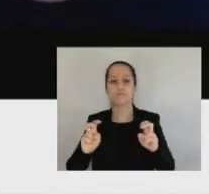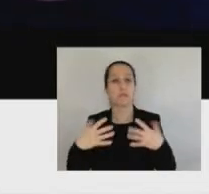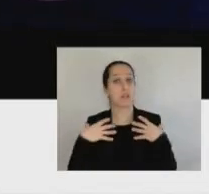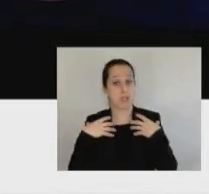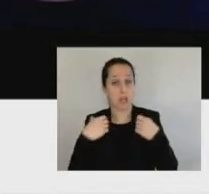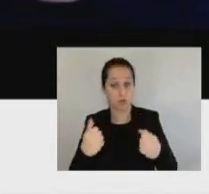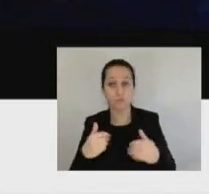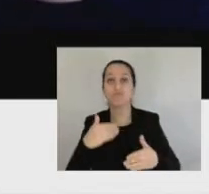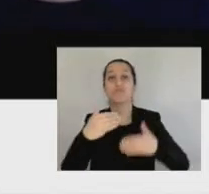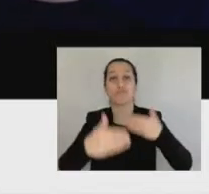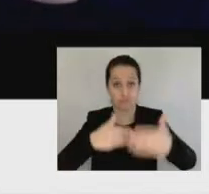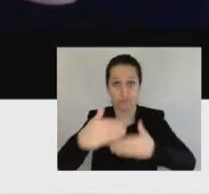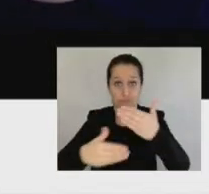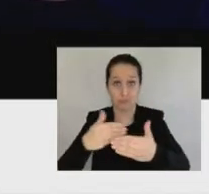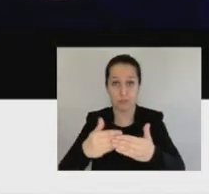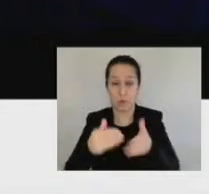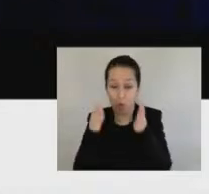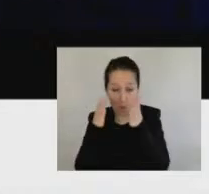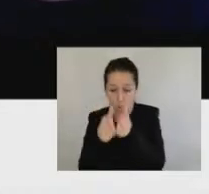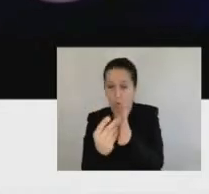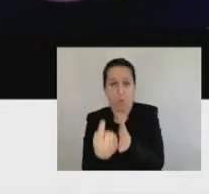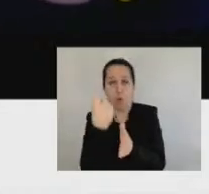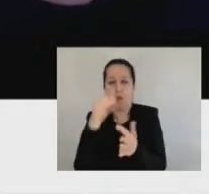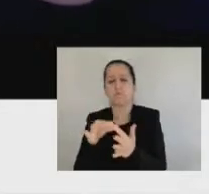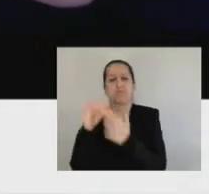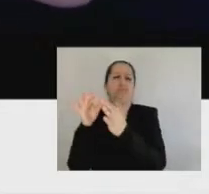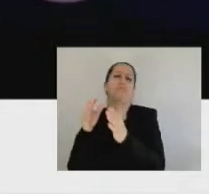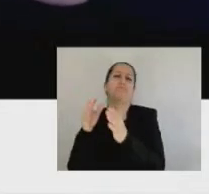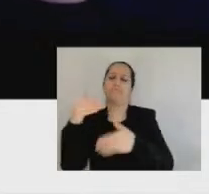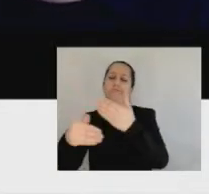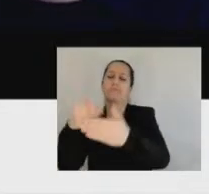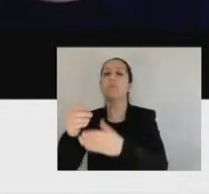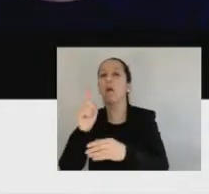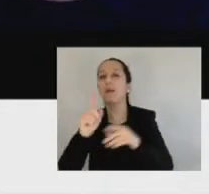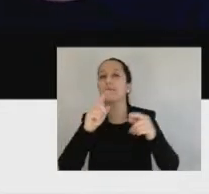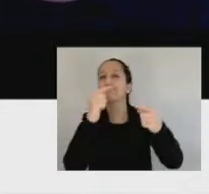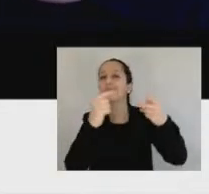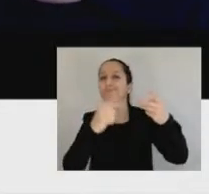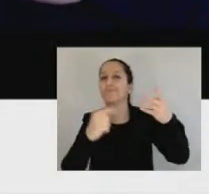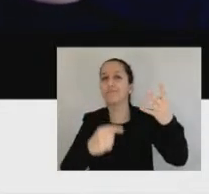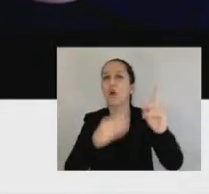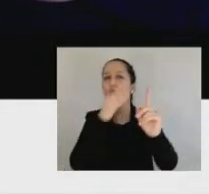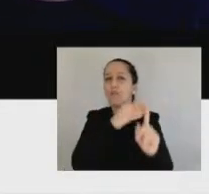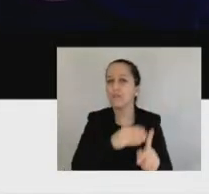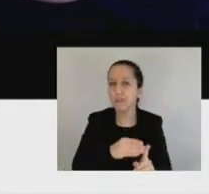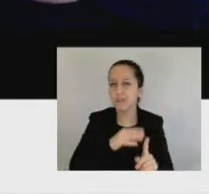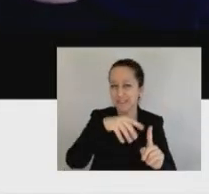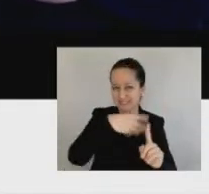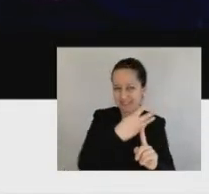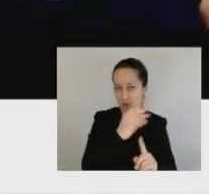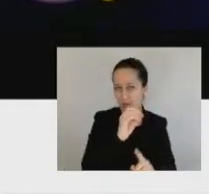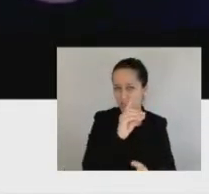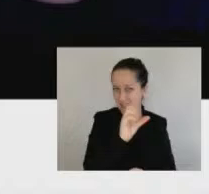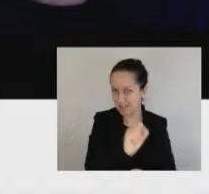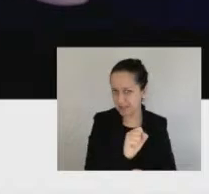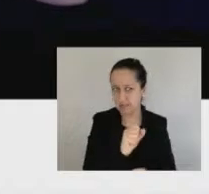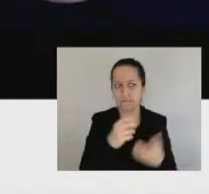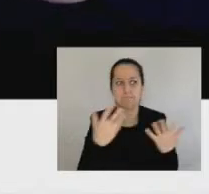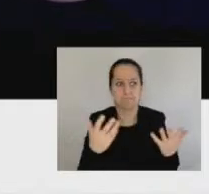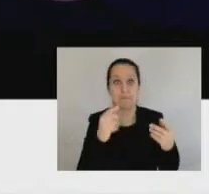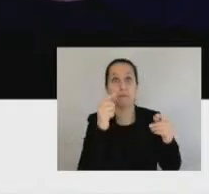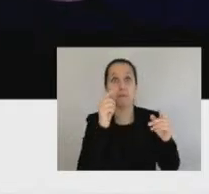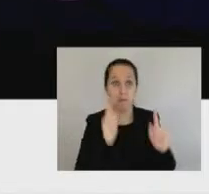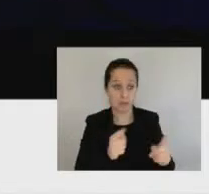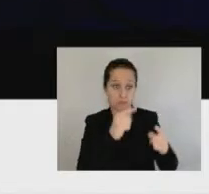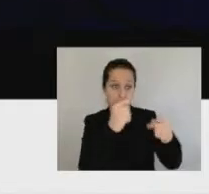at certain time if we don't have progress in the other SDGs. And just as it has been said,